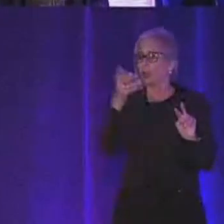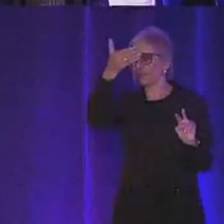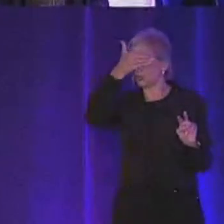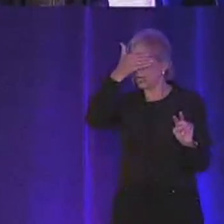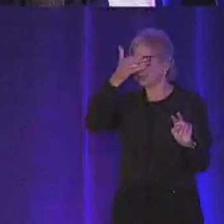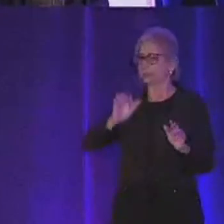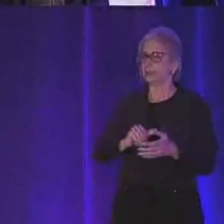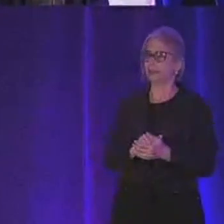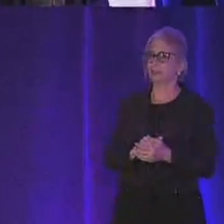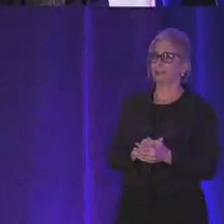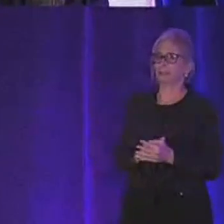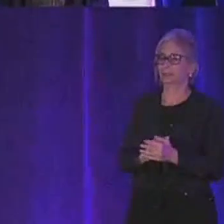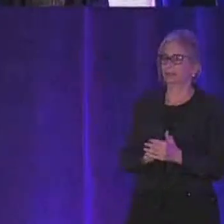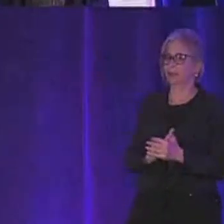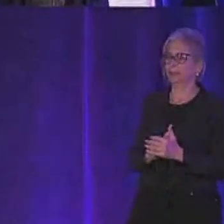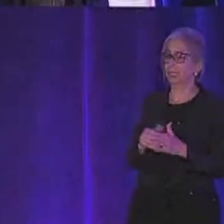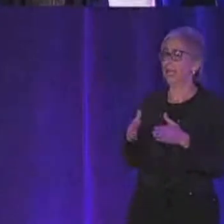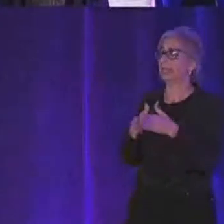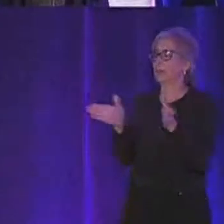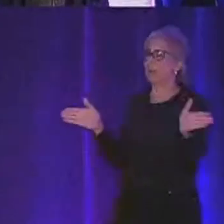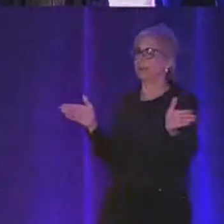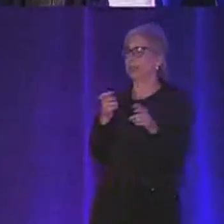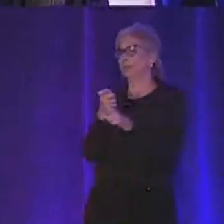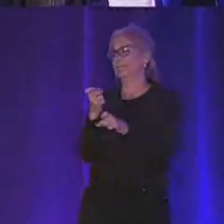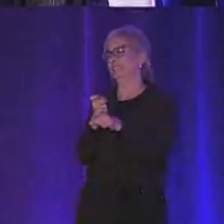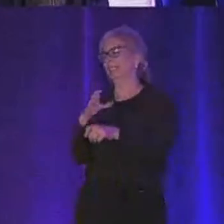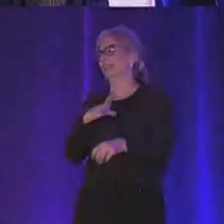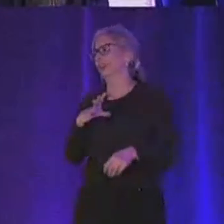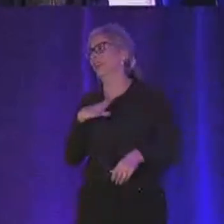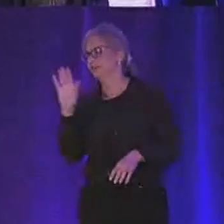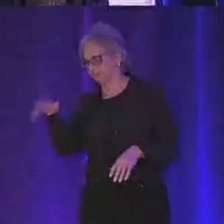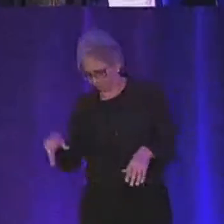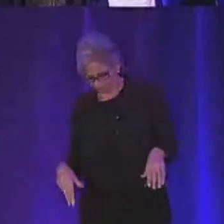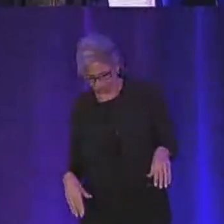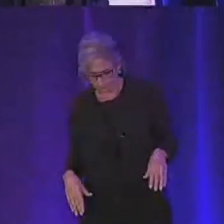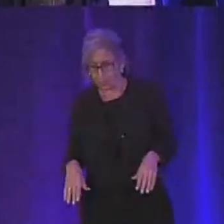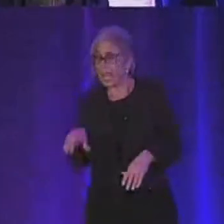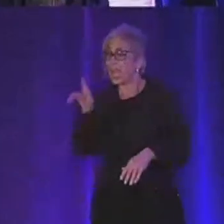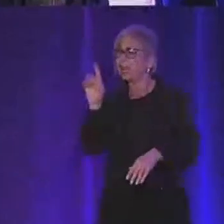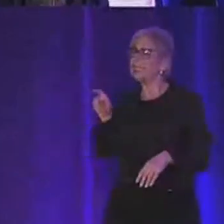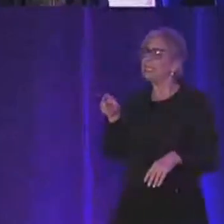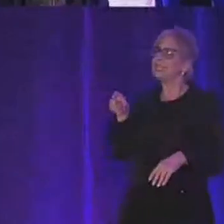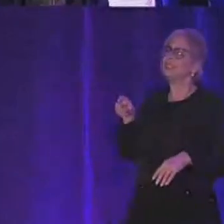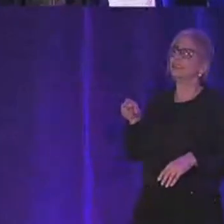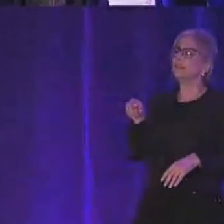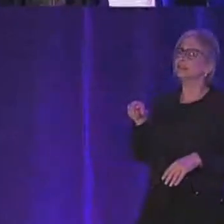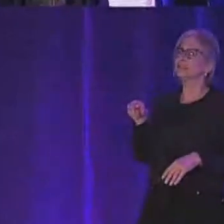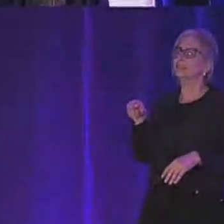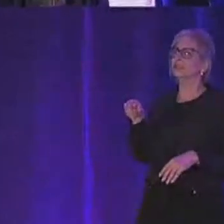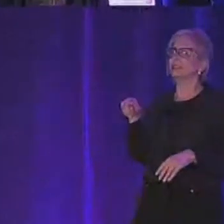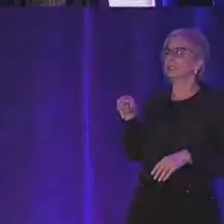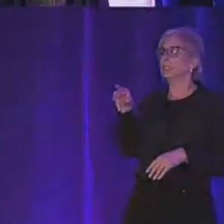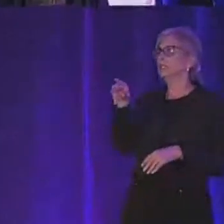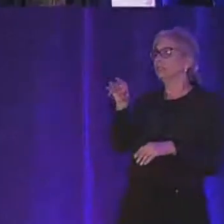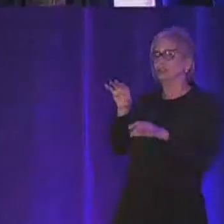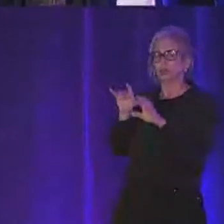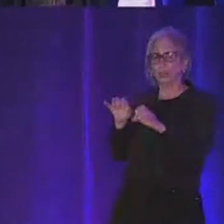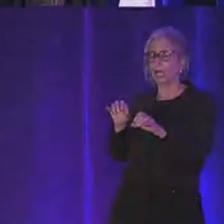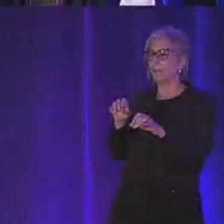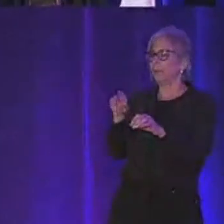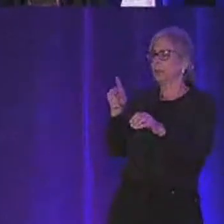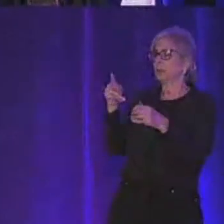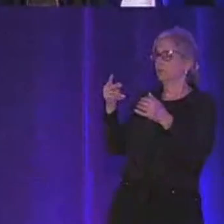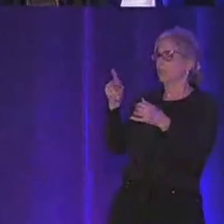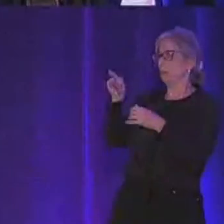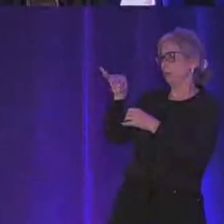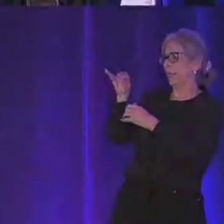eyes. It's public, I kid, it's fine. I need a type for something called presence. And in LiveBlocks, presence is a thing that says,